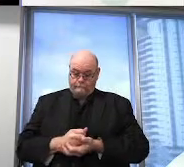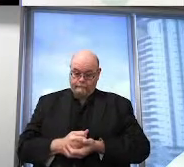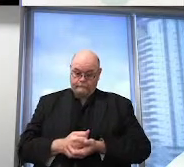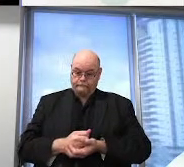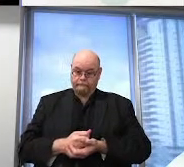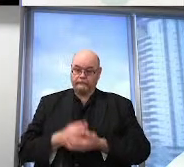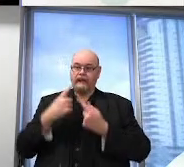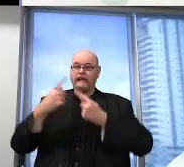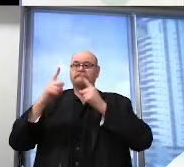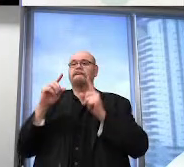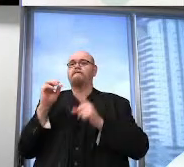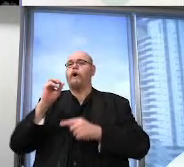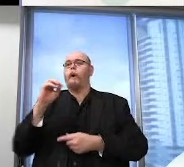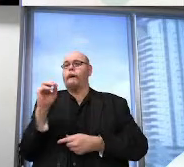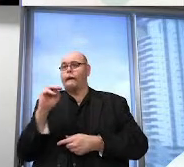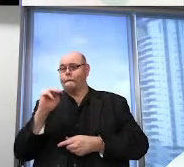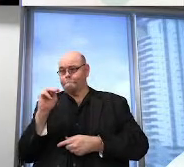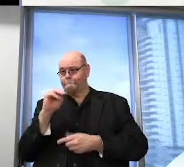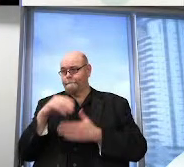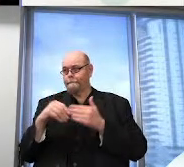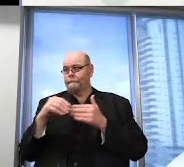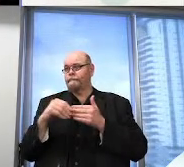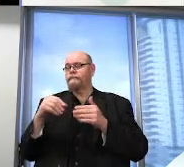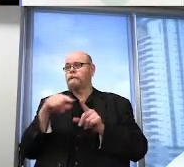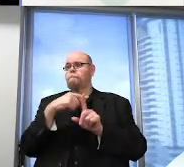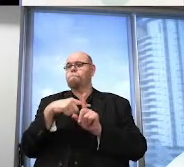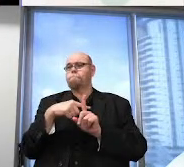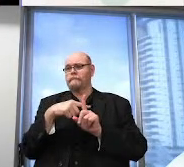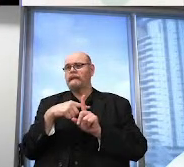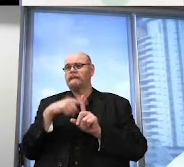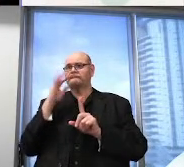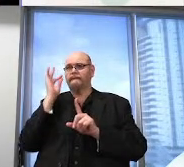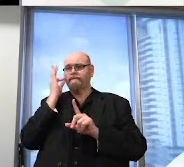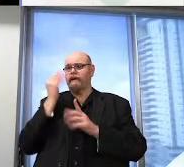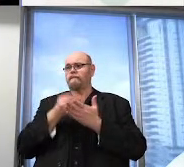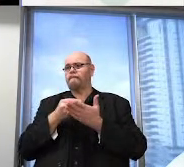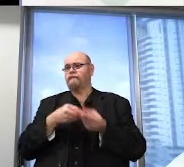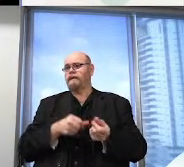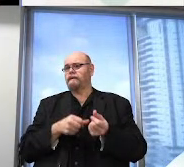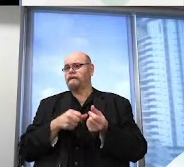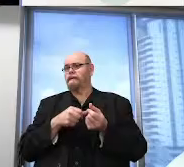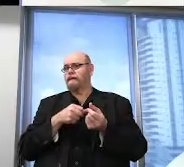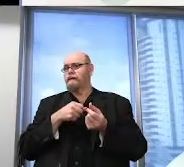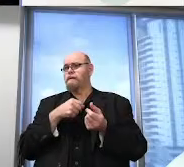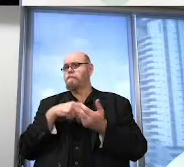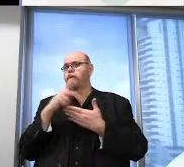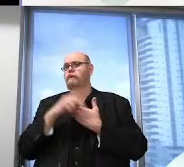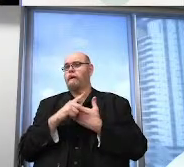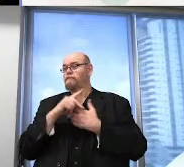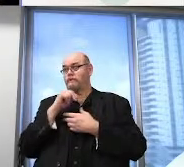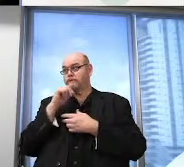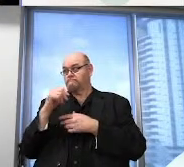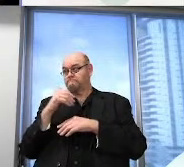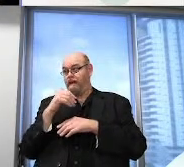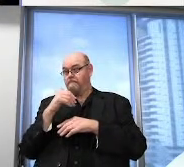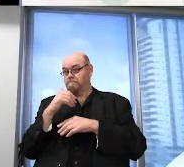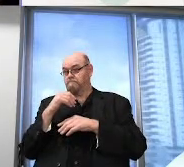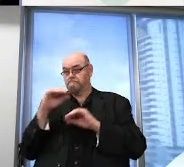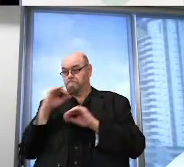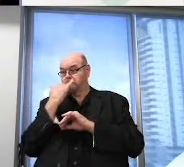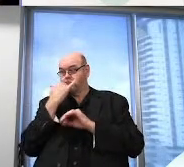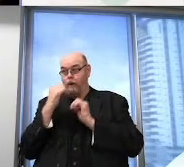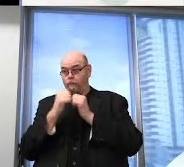say, achieving it from the O&M dollars, as well as advancing the federal funded program. There's not a problem with vendor